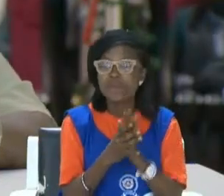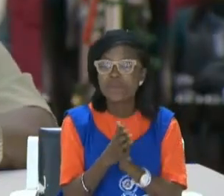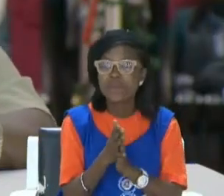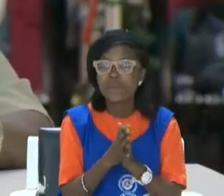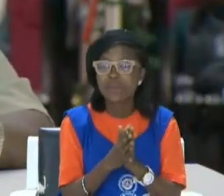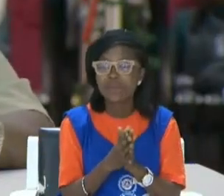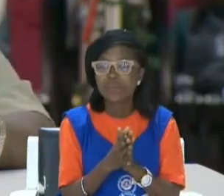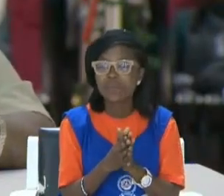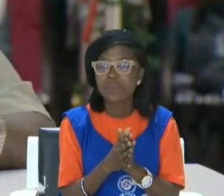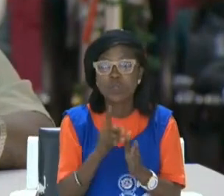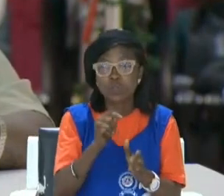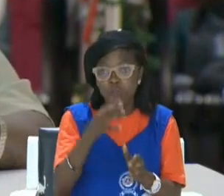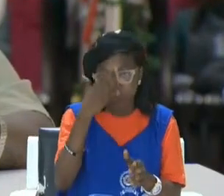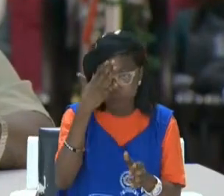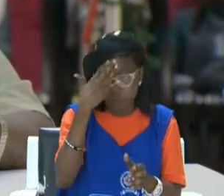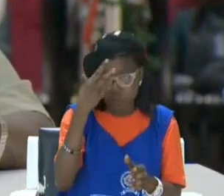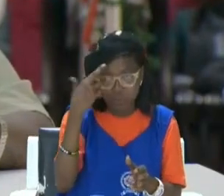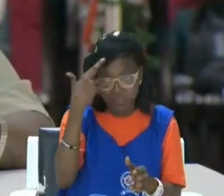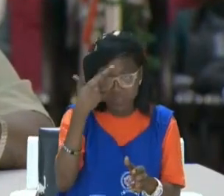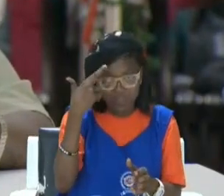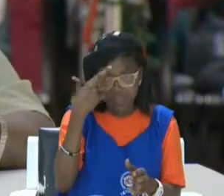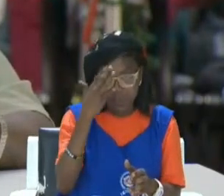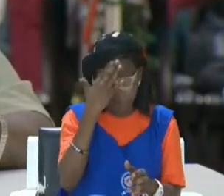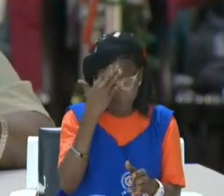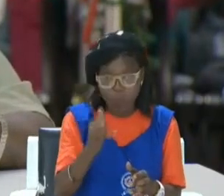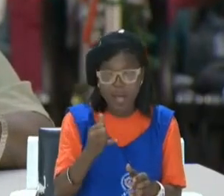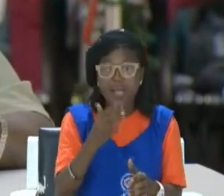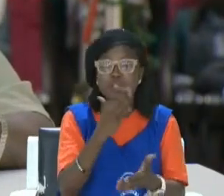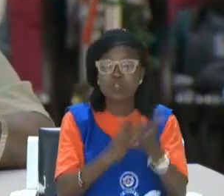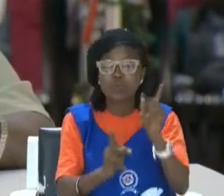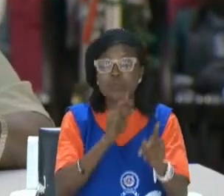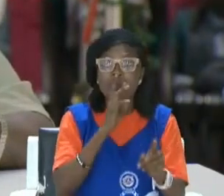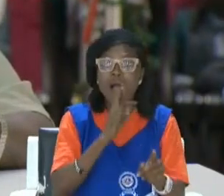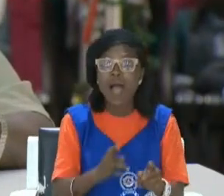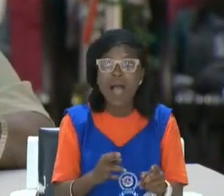You know the reason why some people are afraid to serve God?